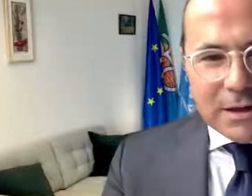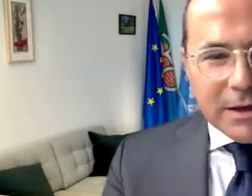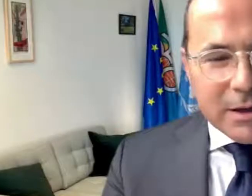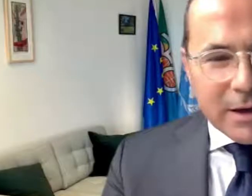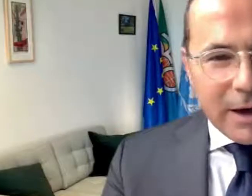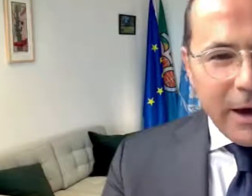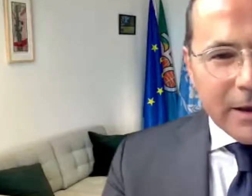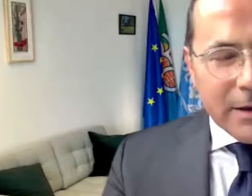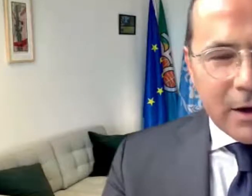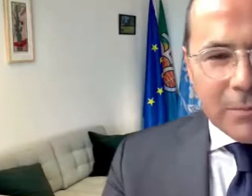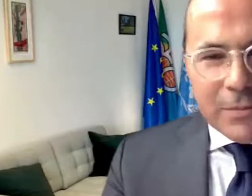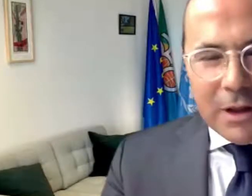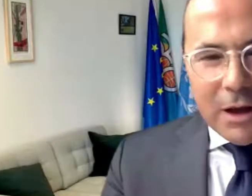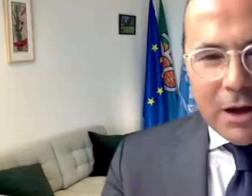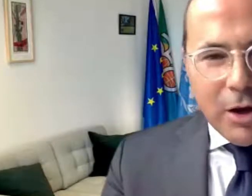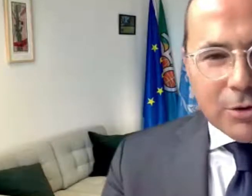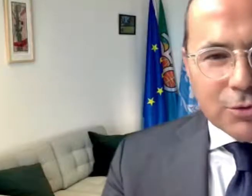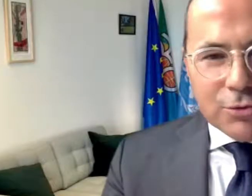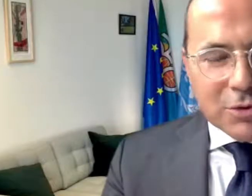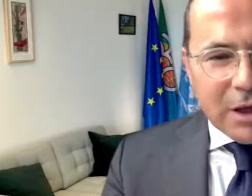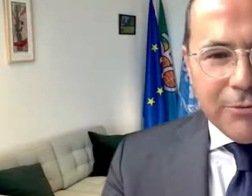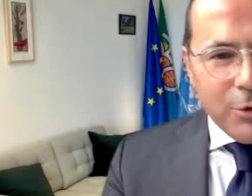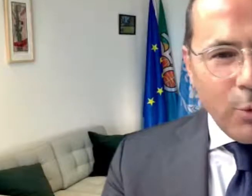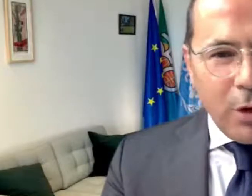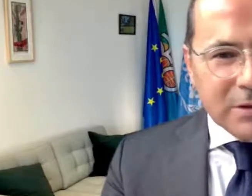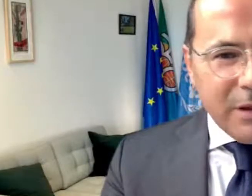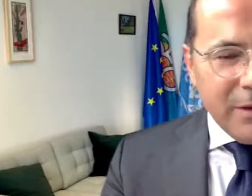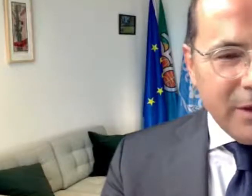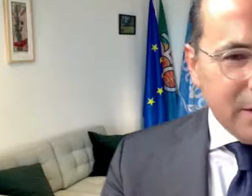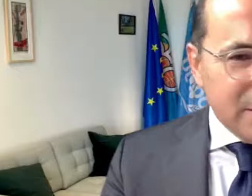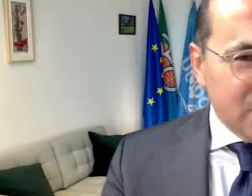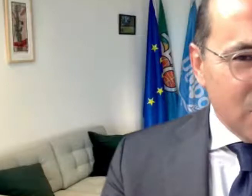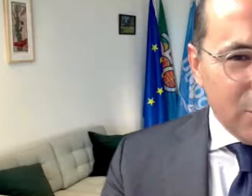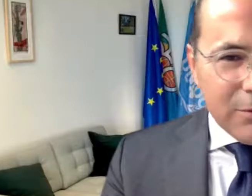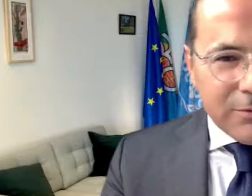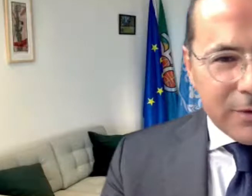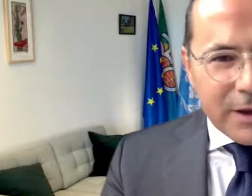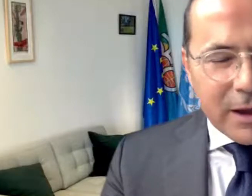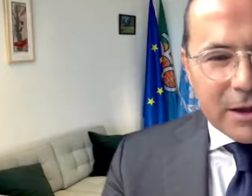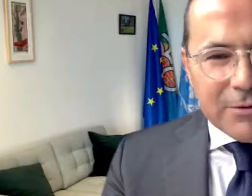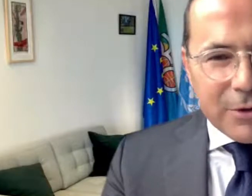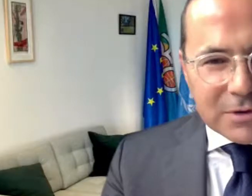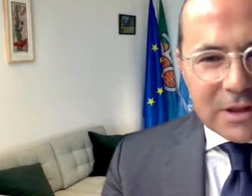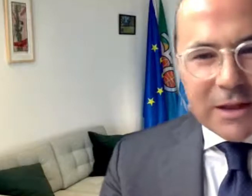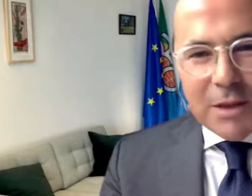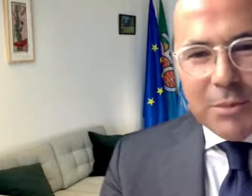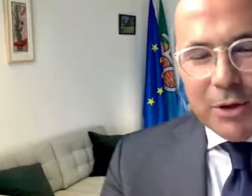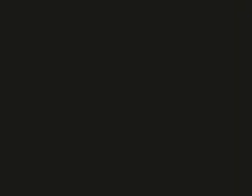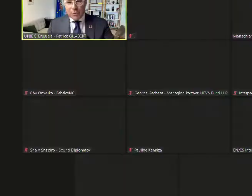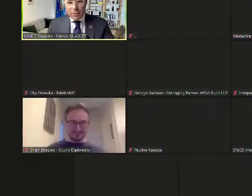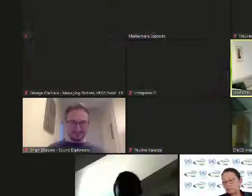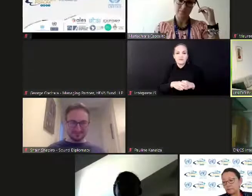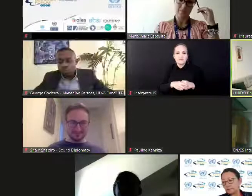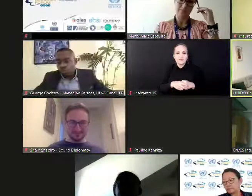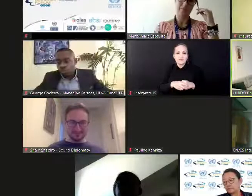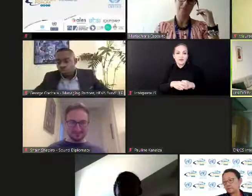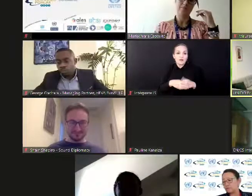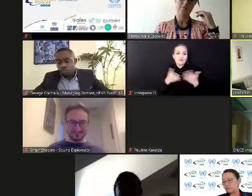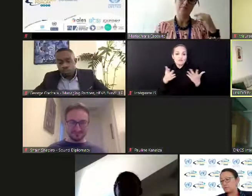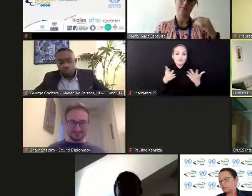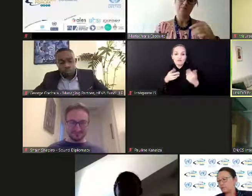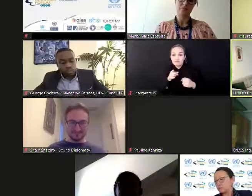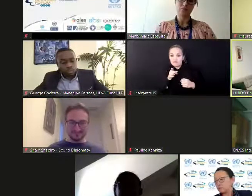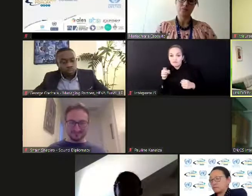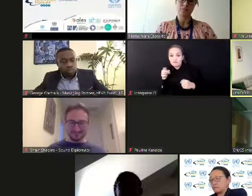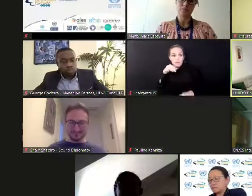still here and to say a few words at the end. So Frédéric first, and then Mio, you will be welcome to